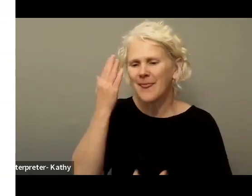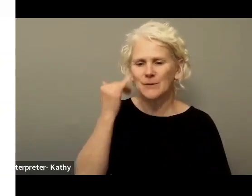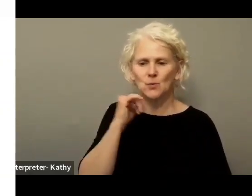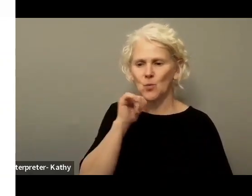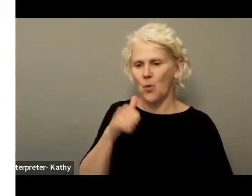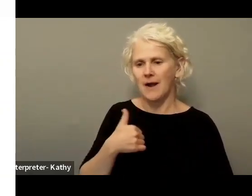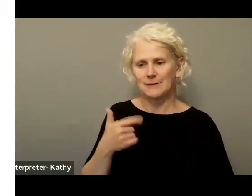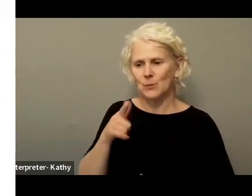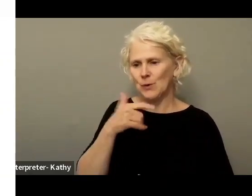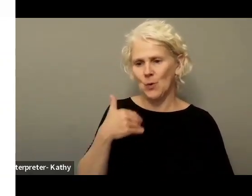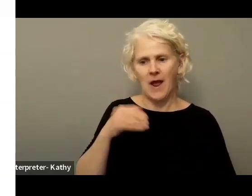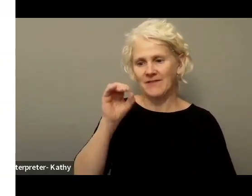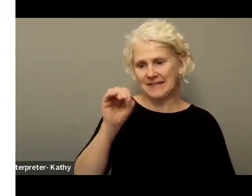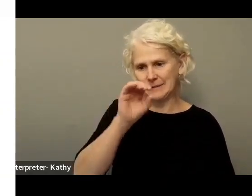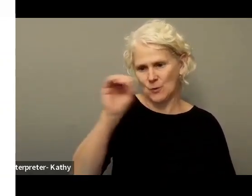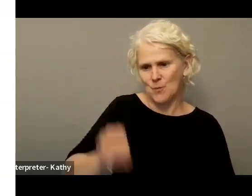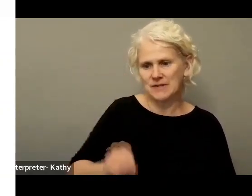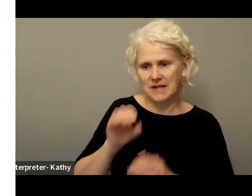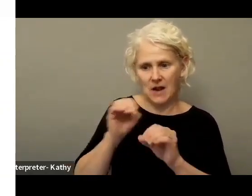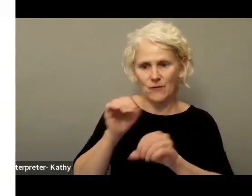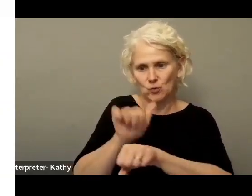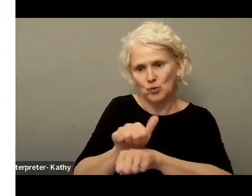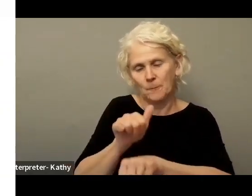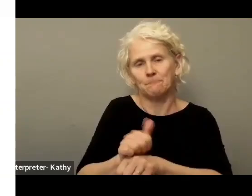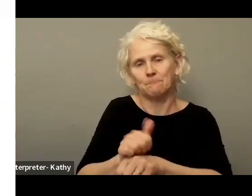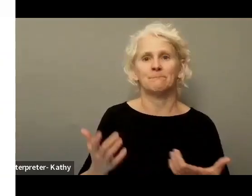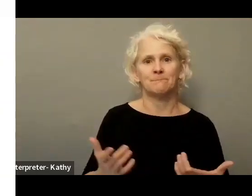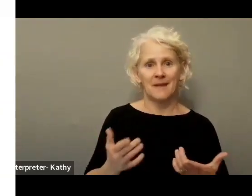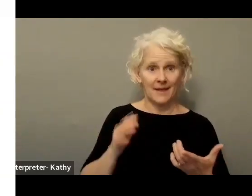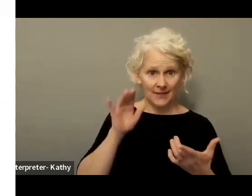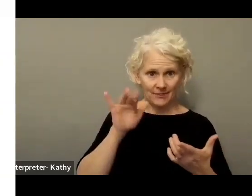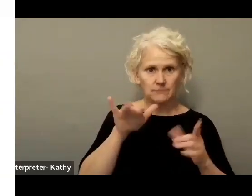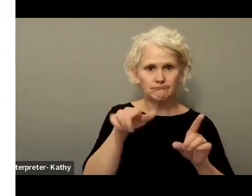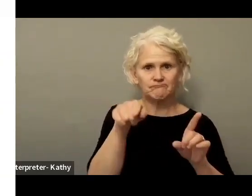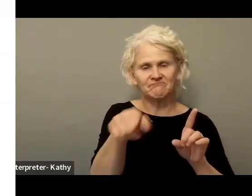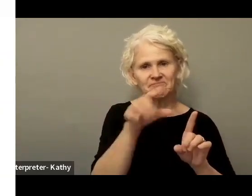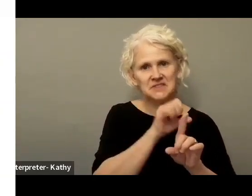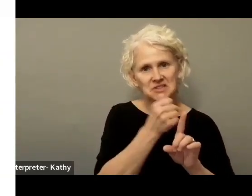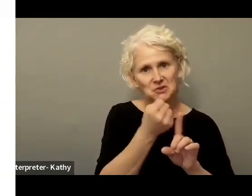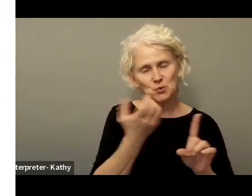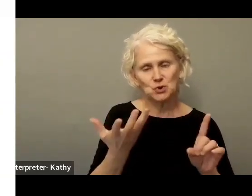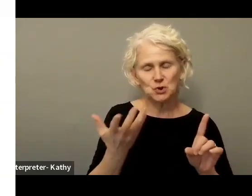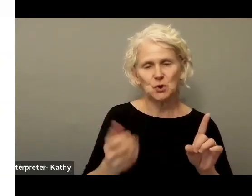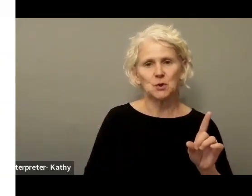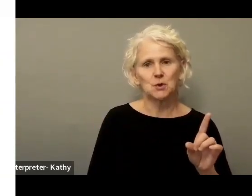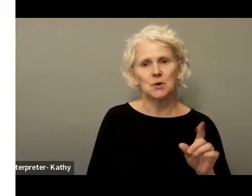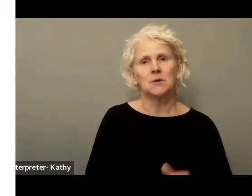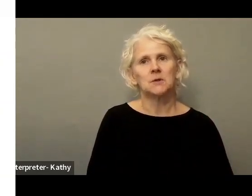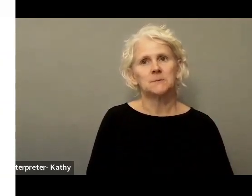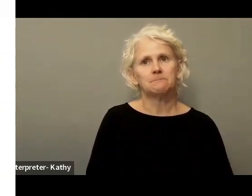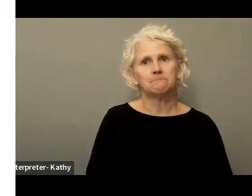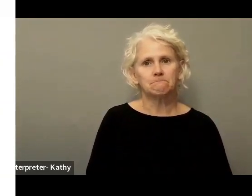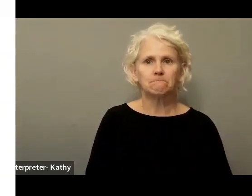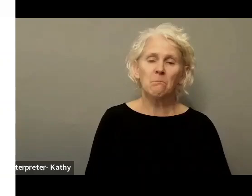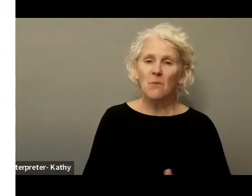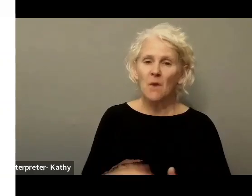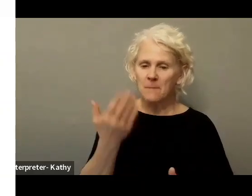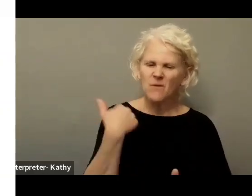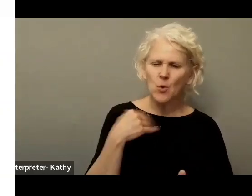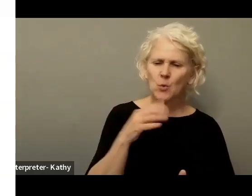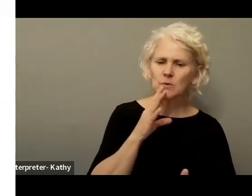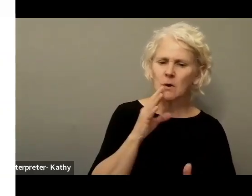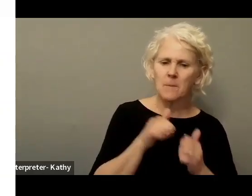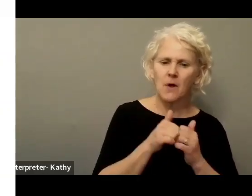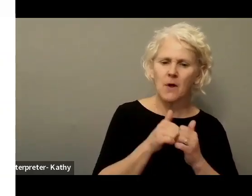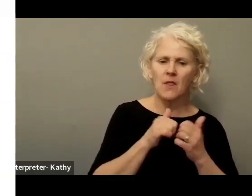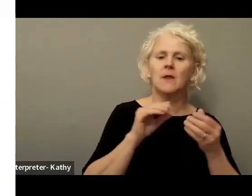zero. So that's the situation. And we used to talk about the number of job seekers per